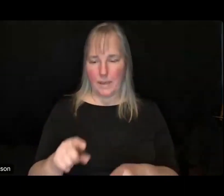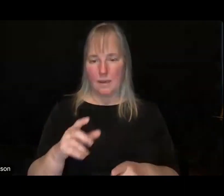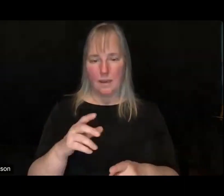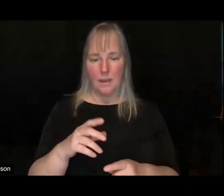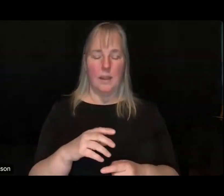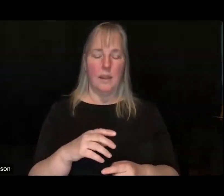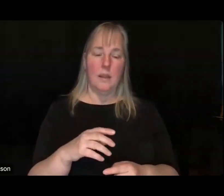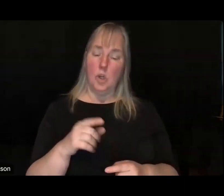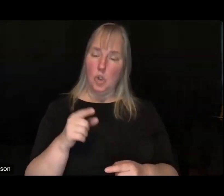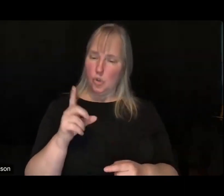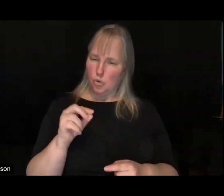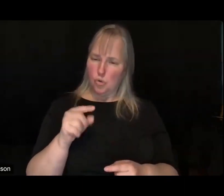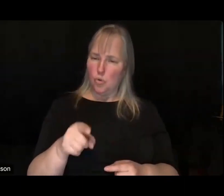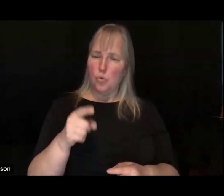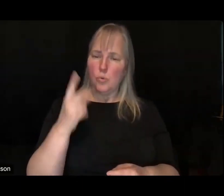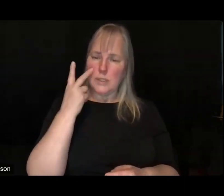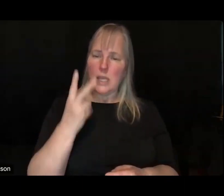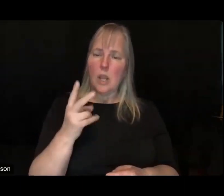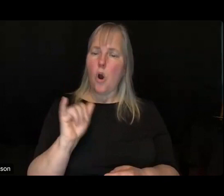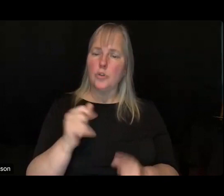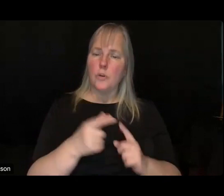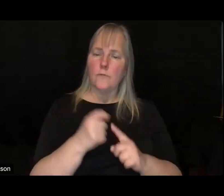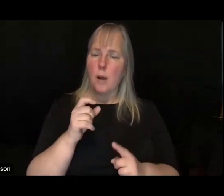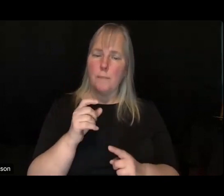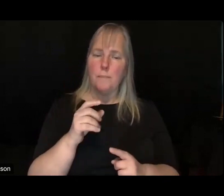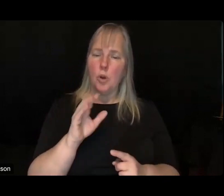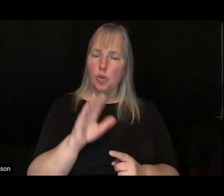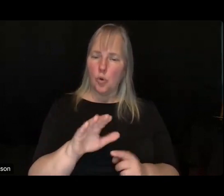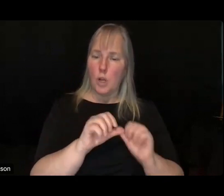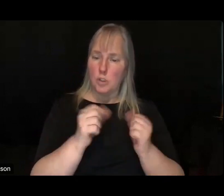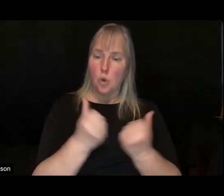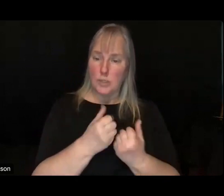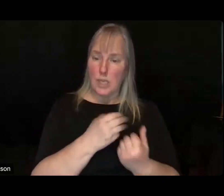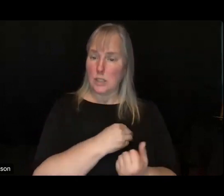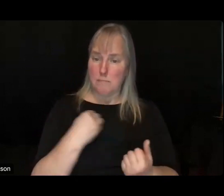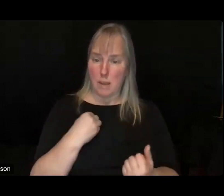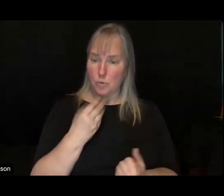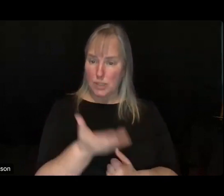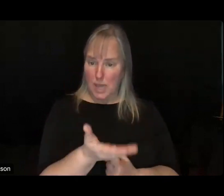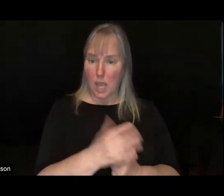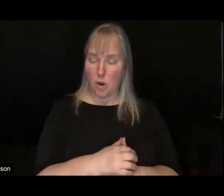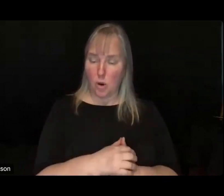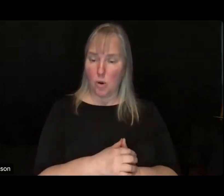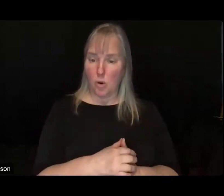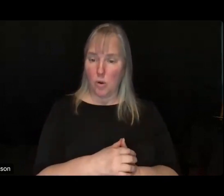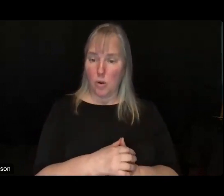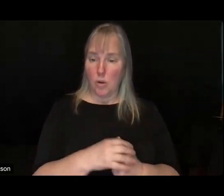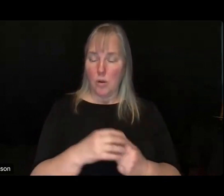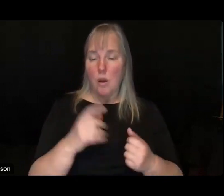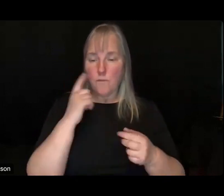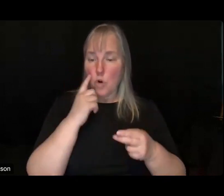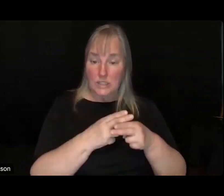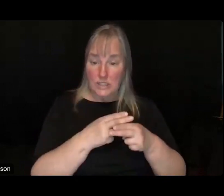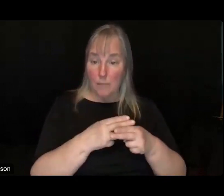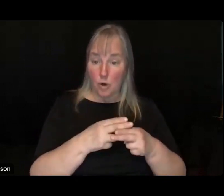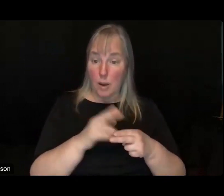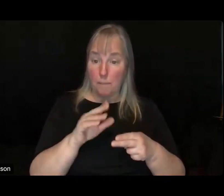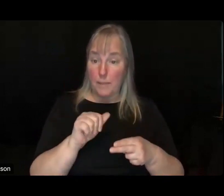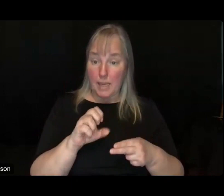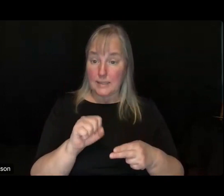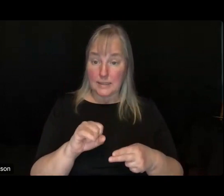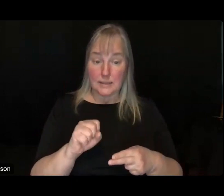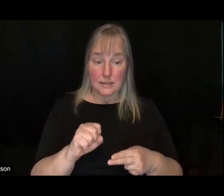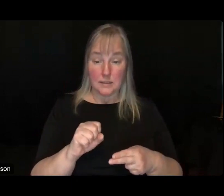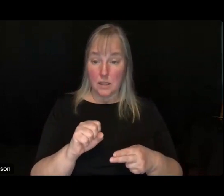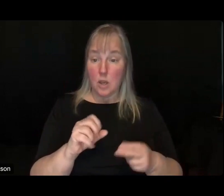you see also from your association members there that there, at least on temporary base, there's more interest on